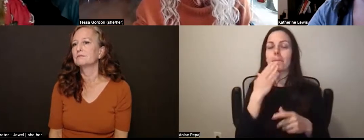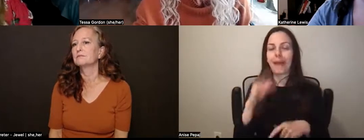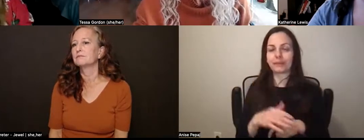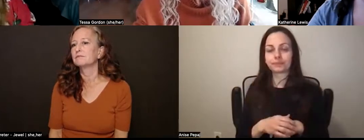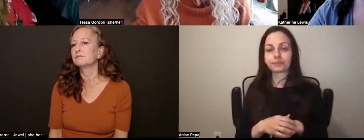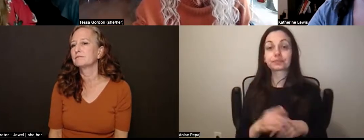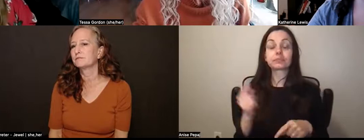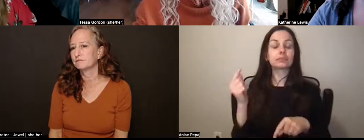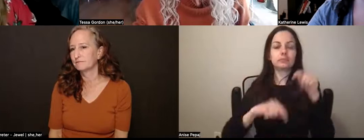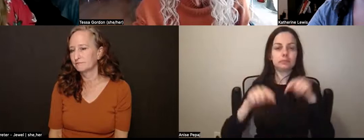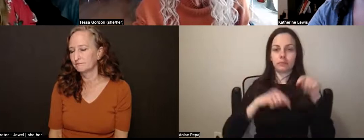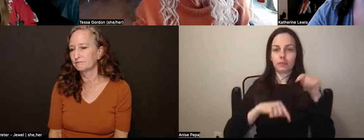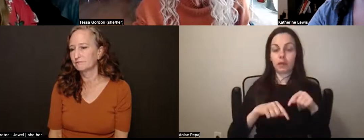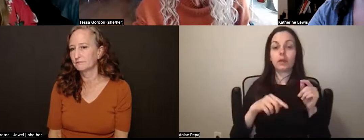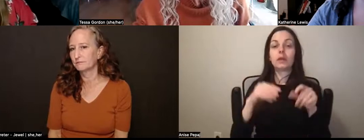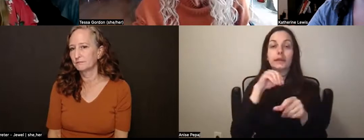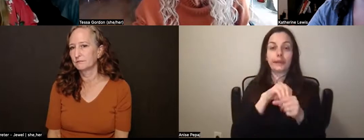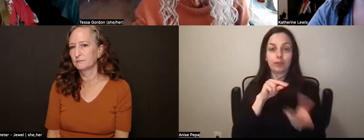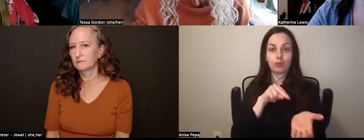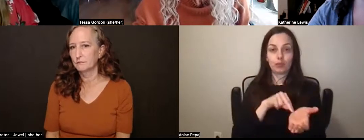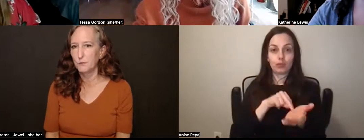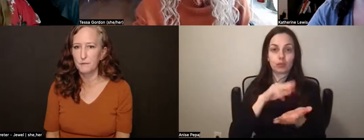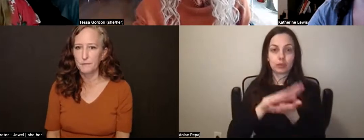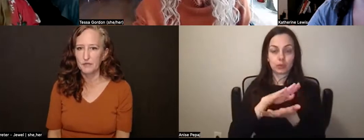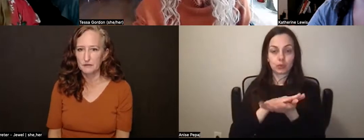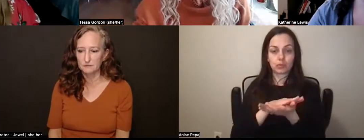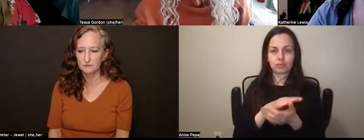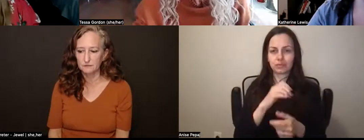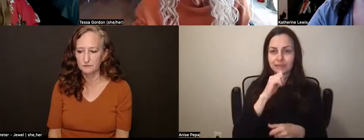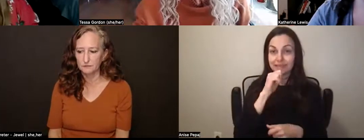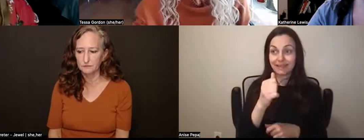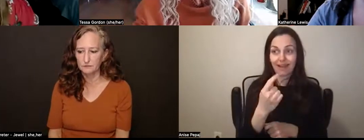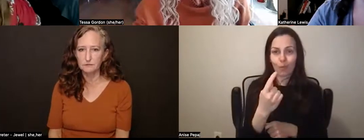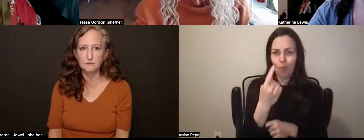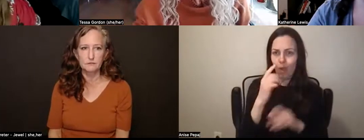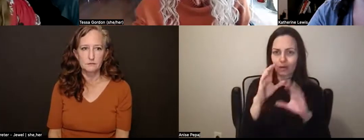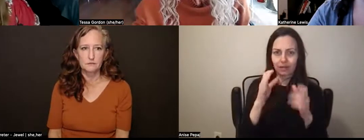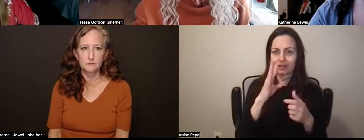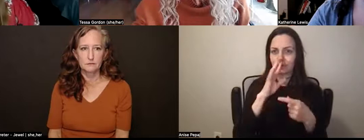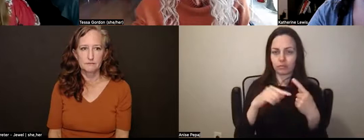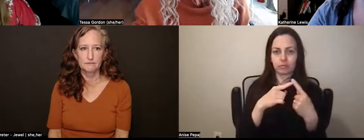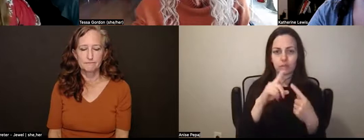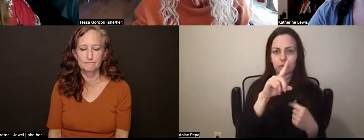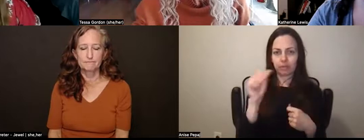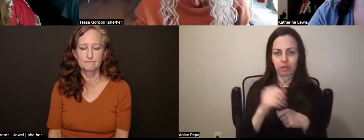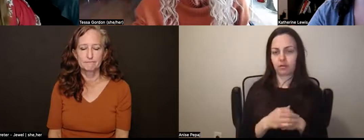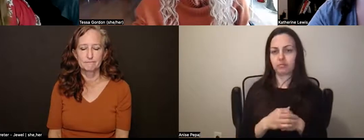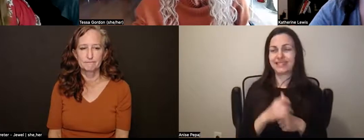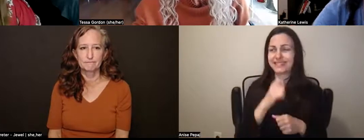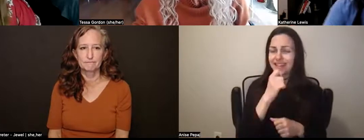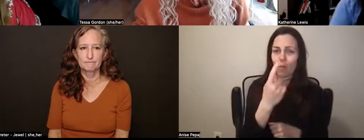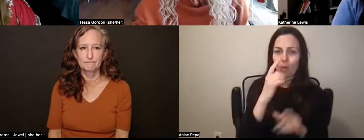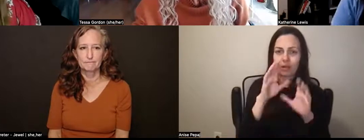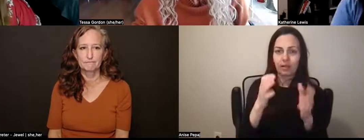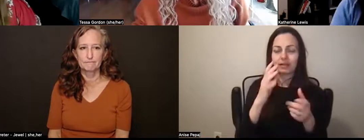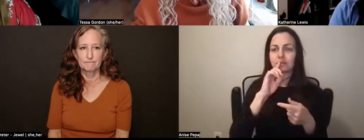back, in nursing school, not 1 class touched on disability, not 1 class